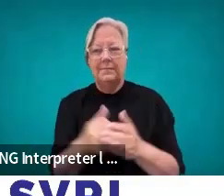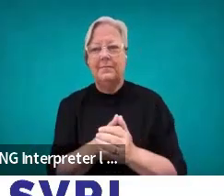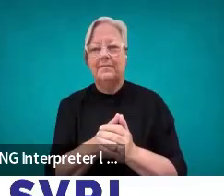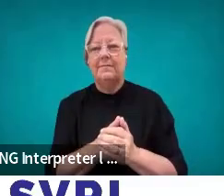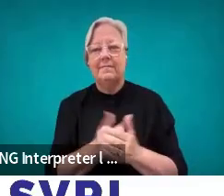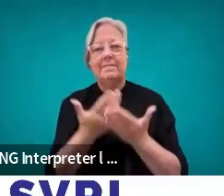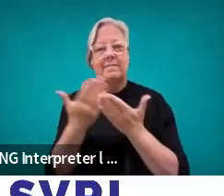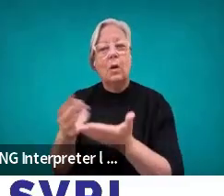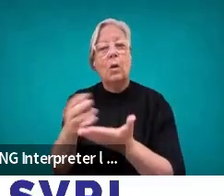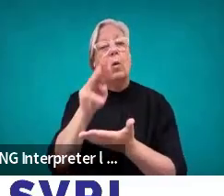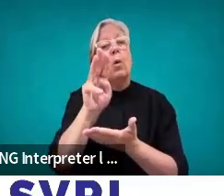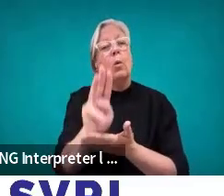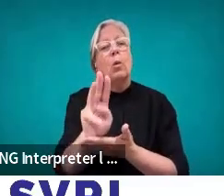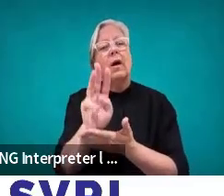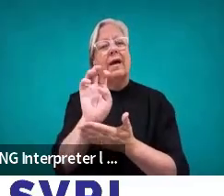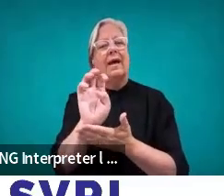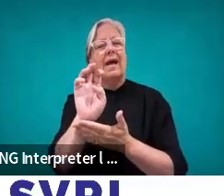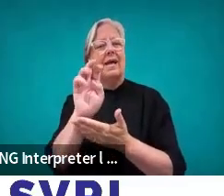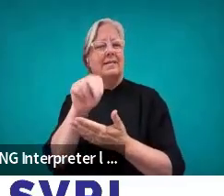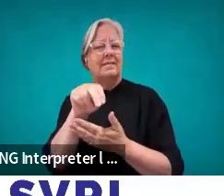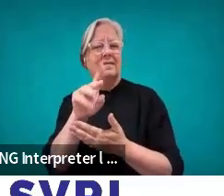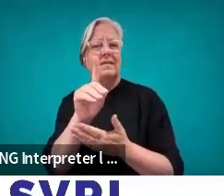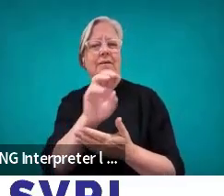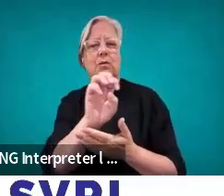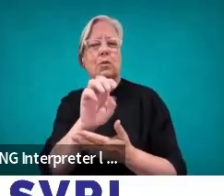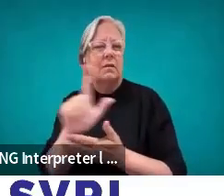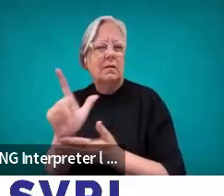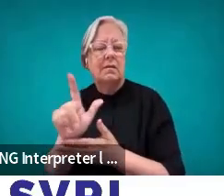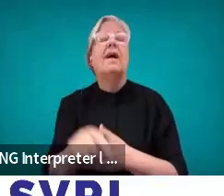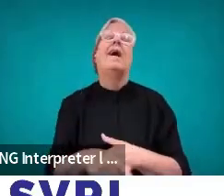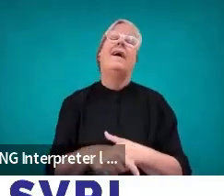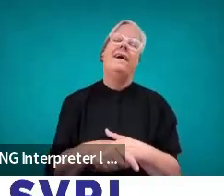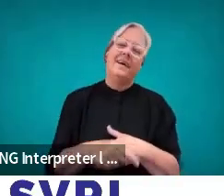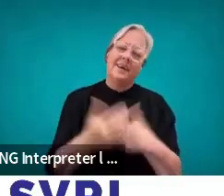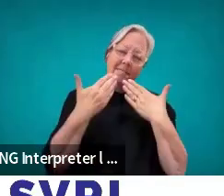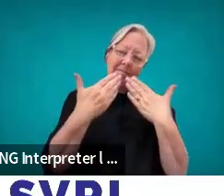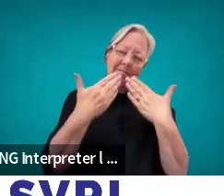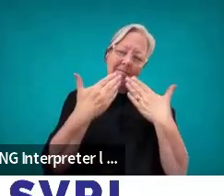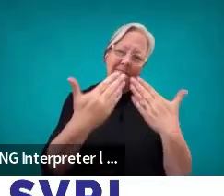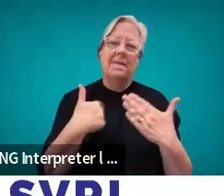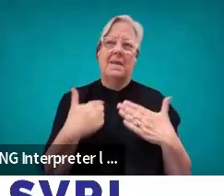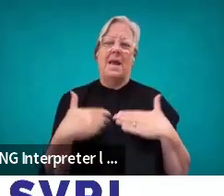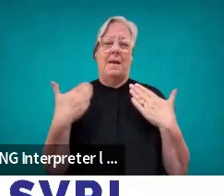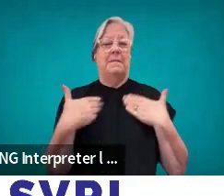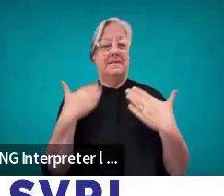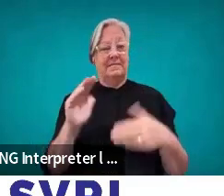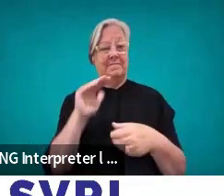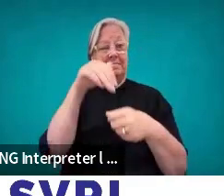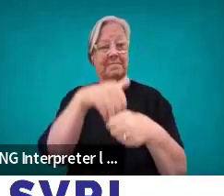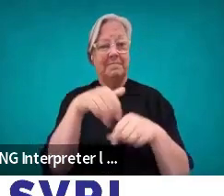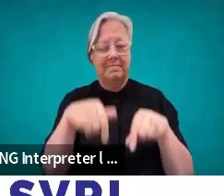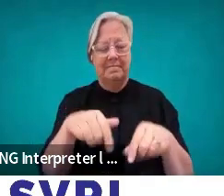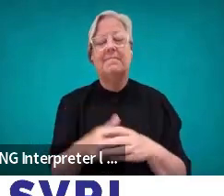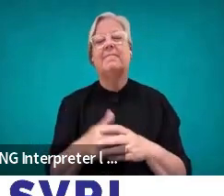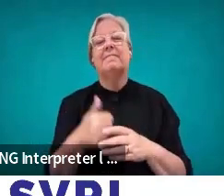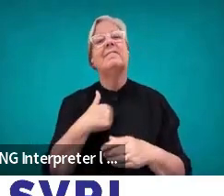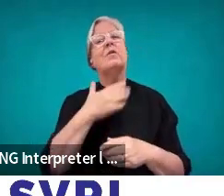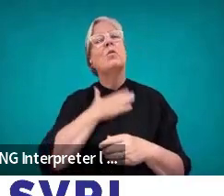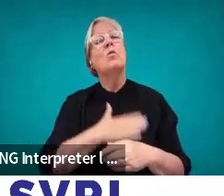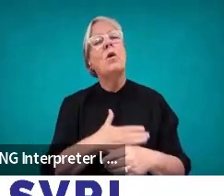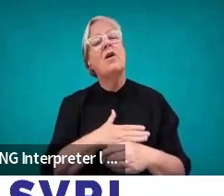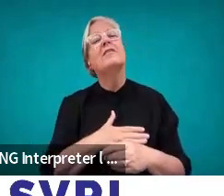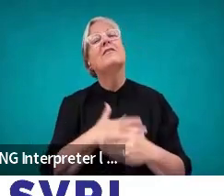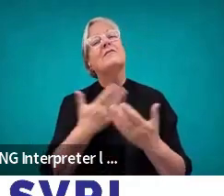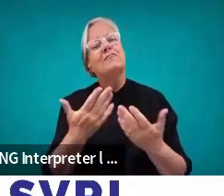lovely thing to be a part of this afternoon. So my role is to extend a very warm welcome